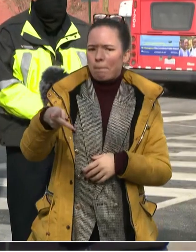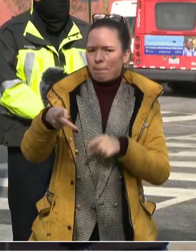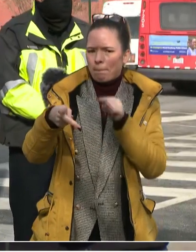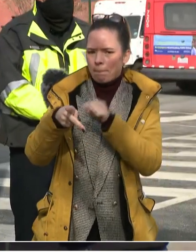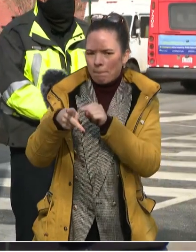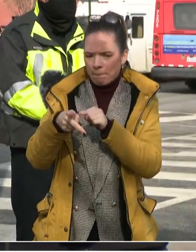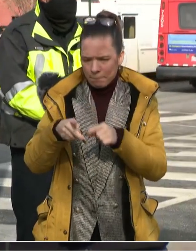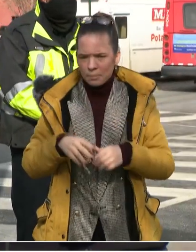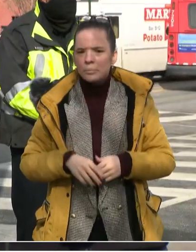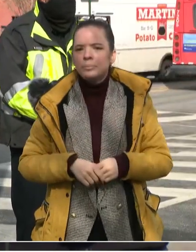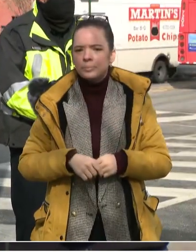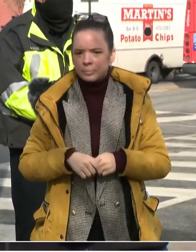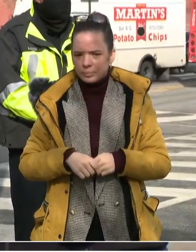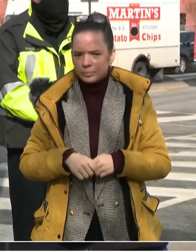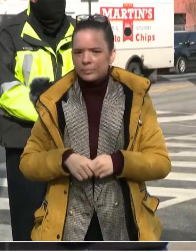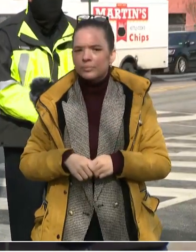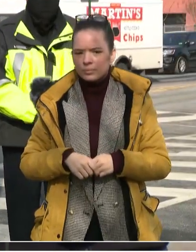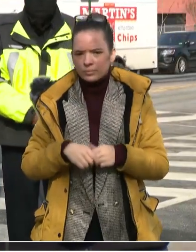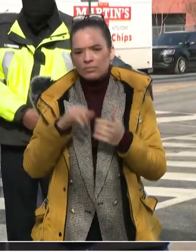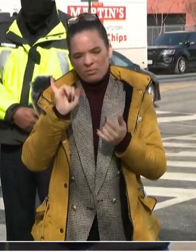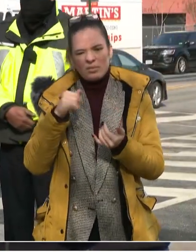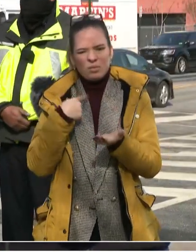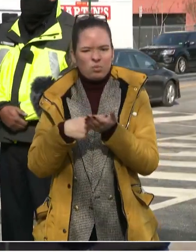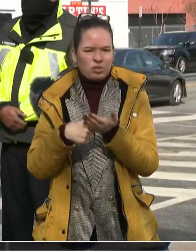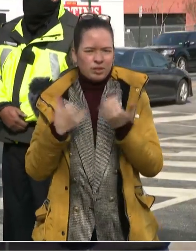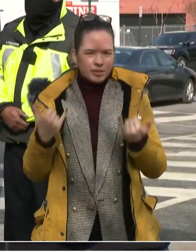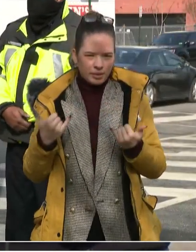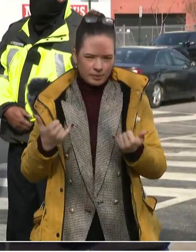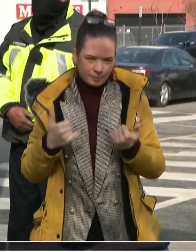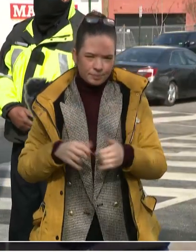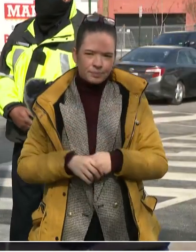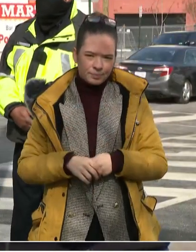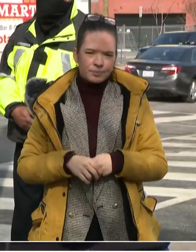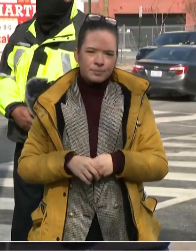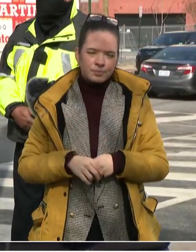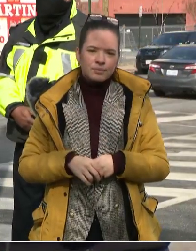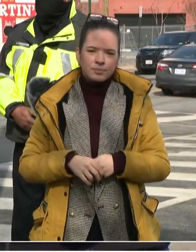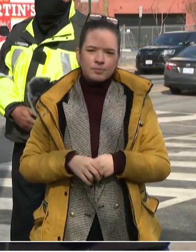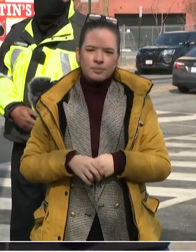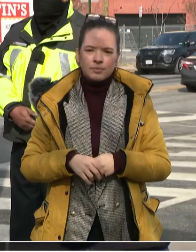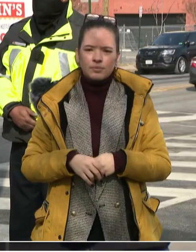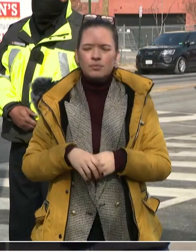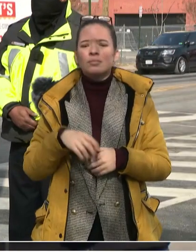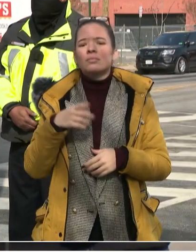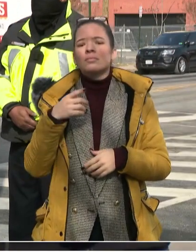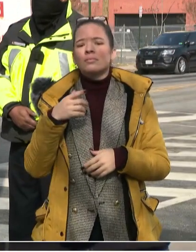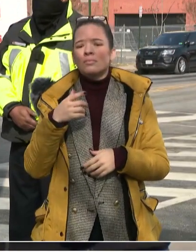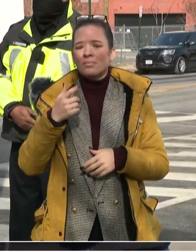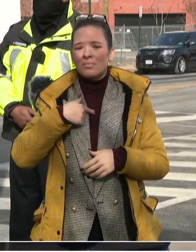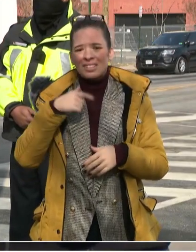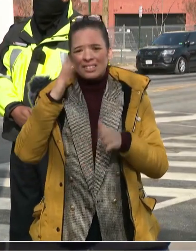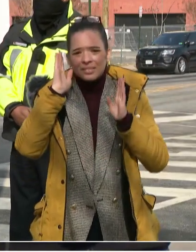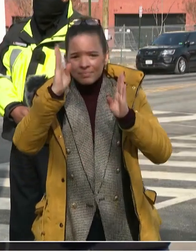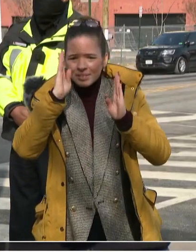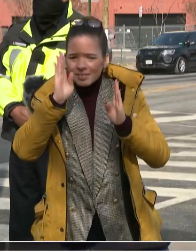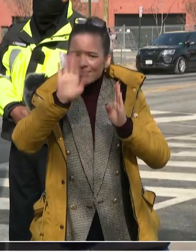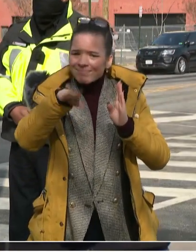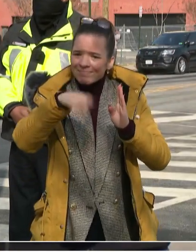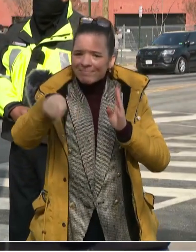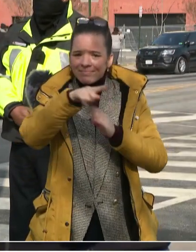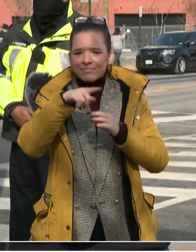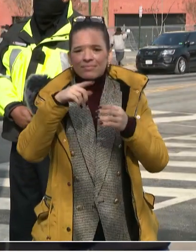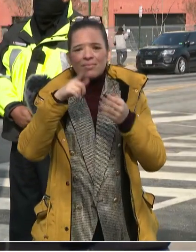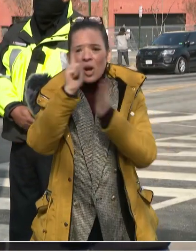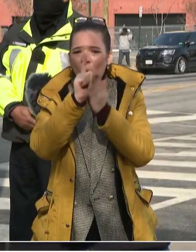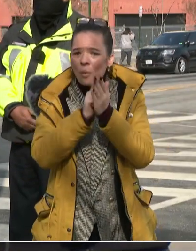talk about doing today. So that's why I'm saying to pay attention to any new laws being considered or the ones